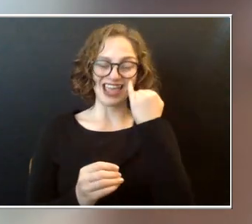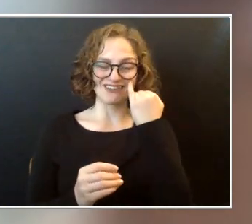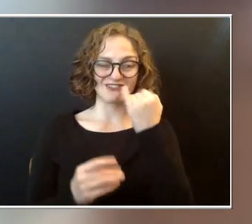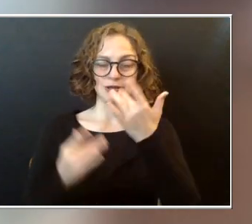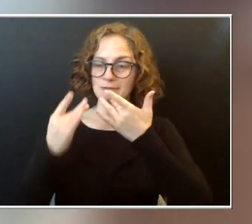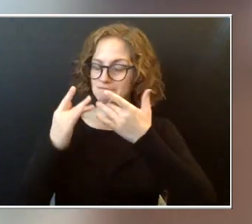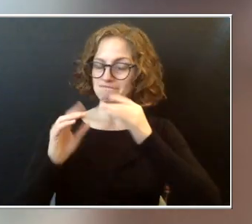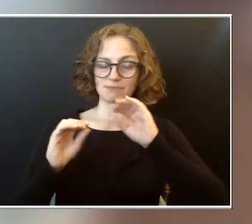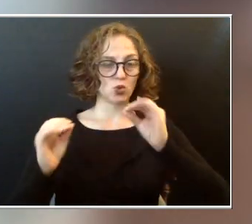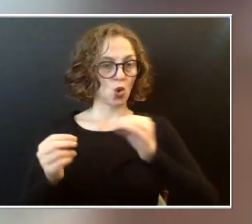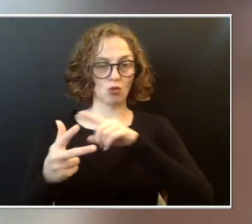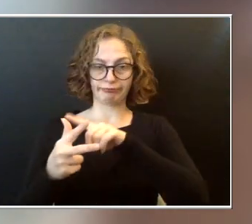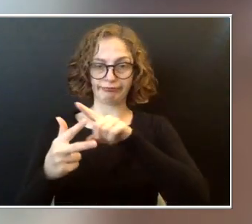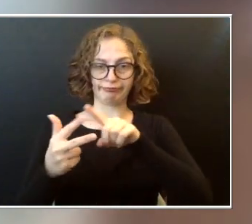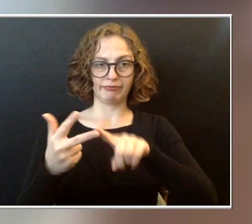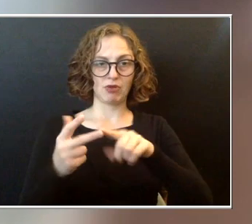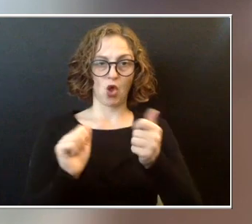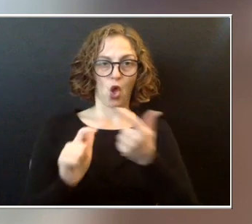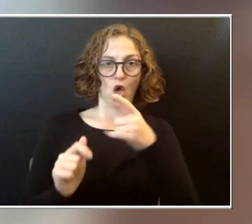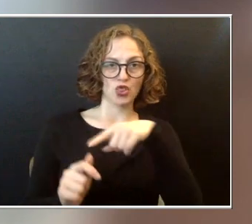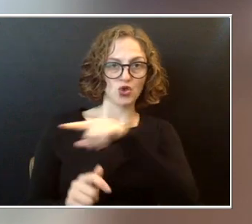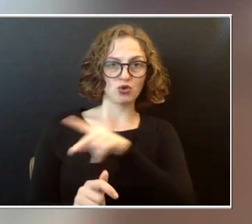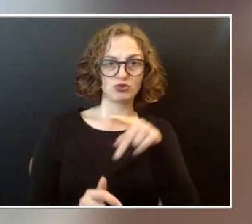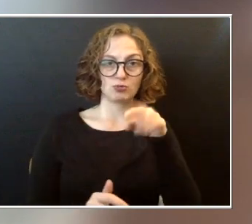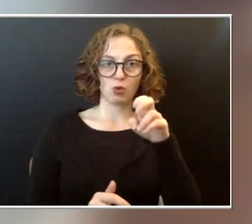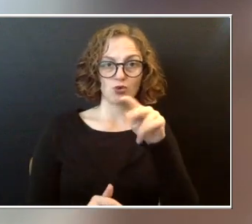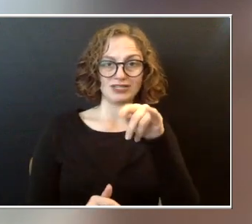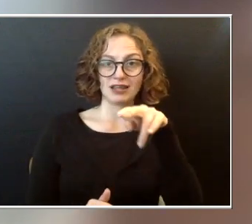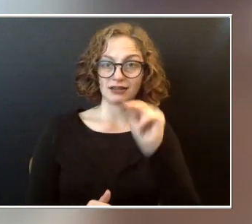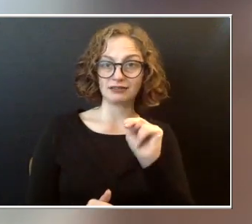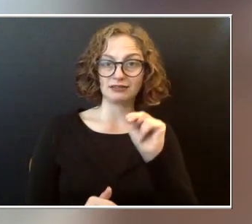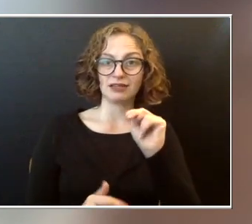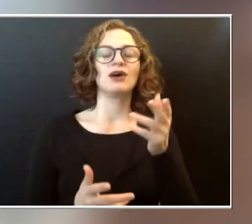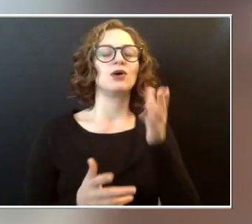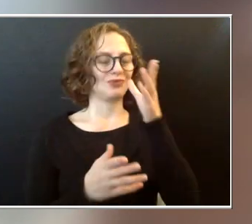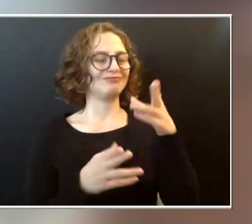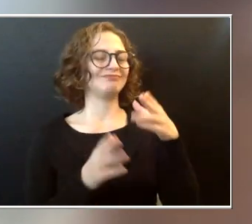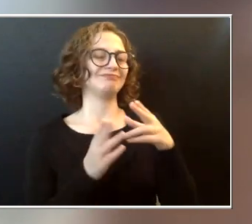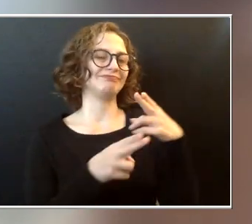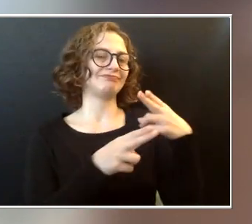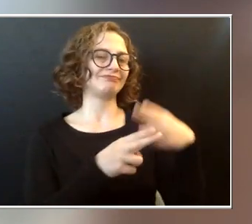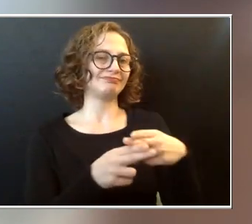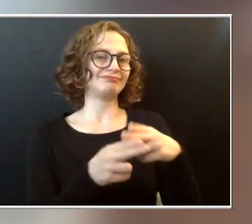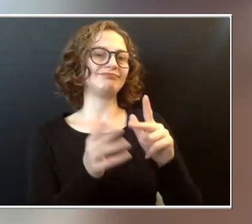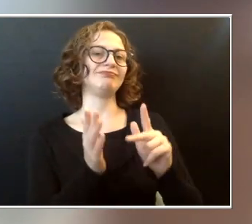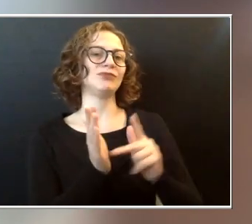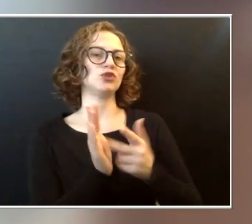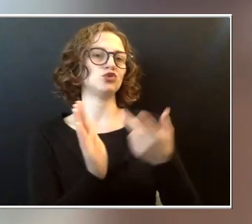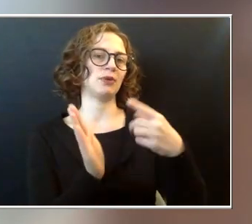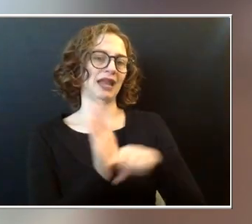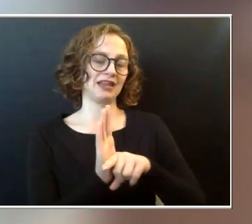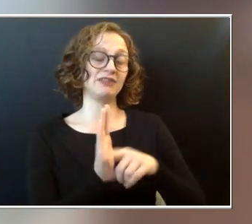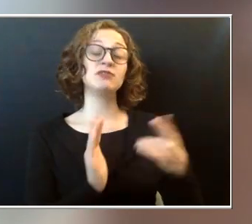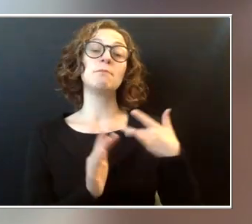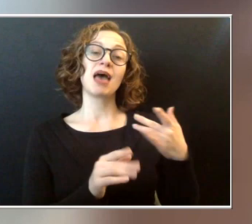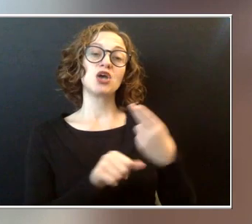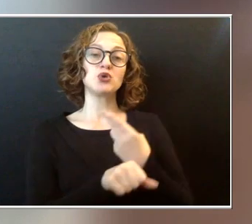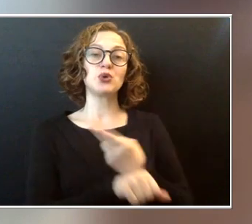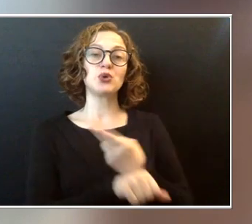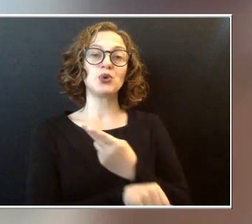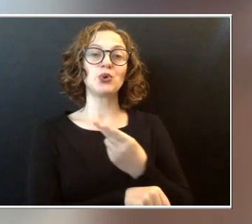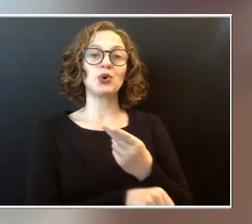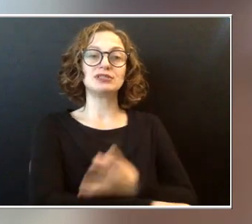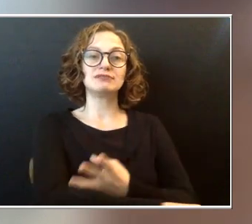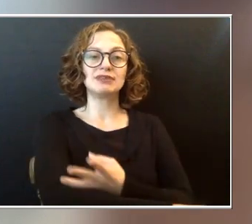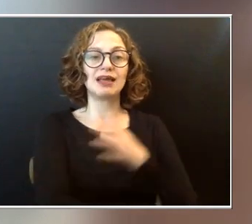And it's primarily treated with chemotherapy. And in the last few years, we've had the advent of